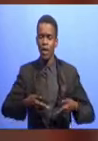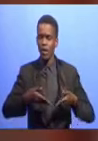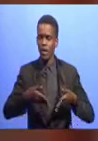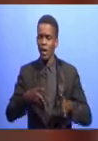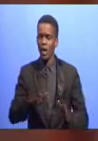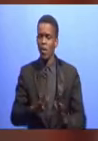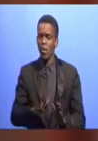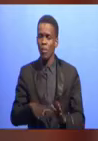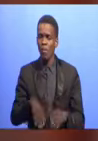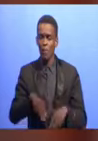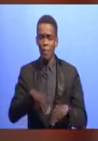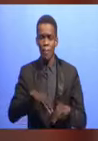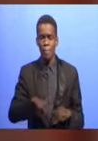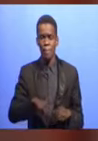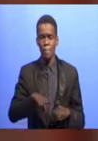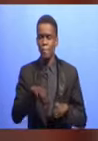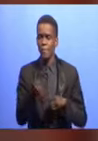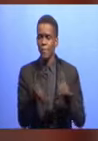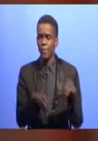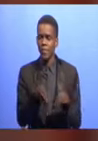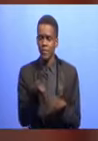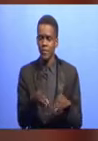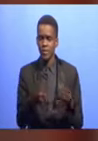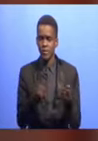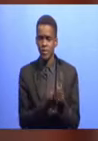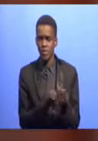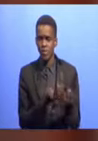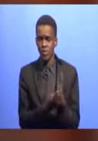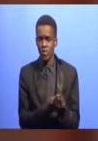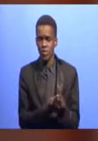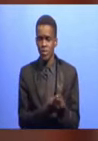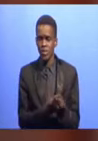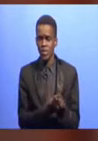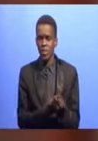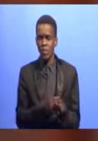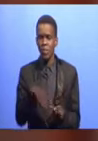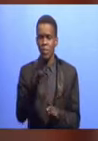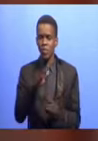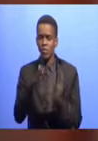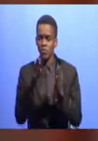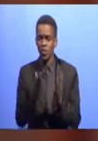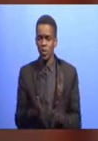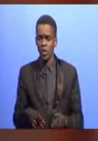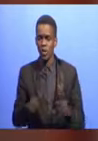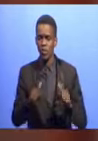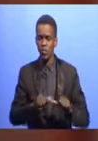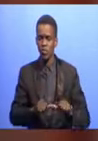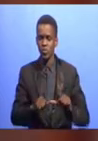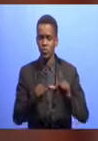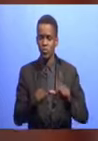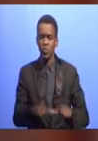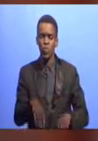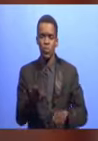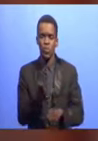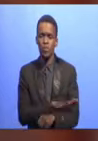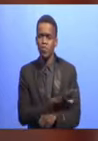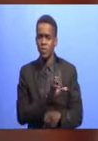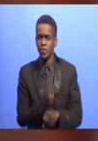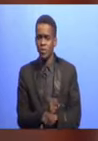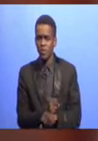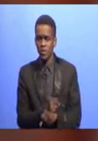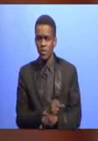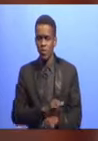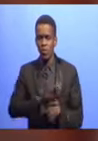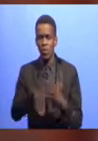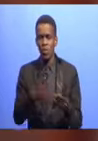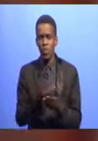keletso ke gone gore re batla re eletsa batswana ba enjoy dithoto tsa bone tse ba di itiretseng mo gae jaanong a ba fiwe tshono ke